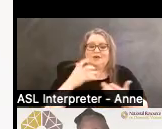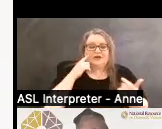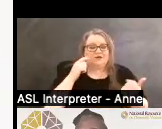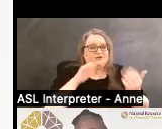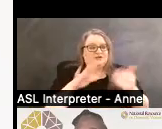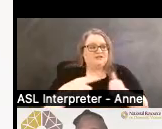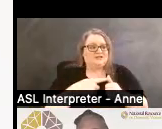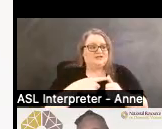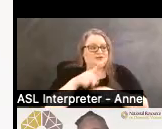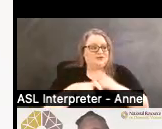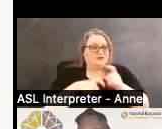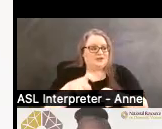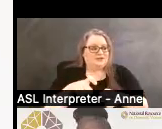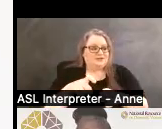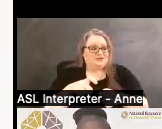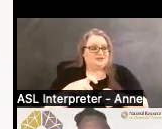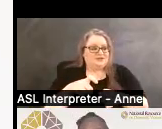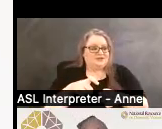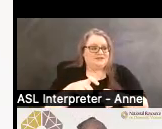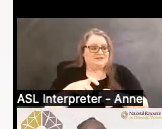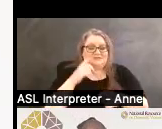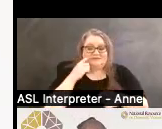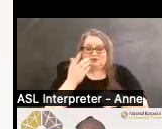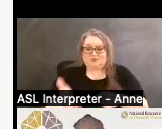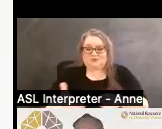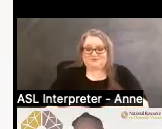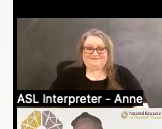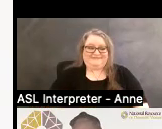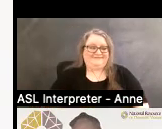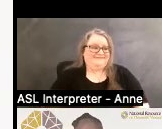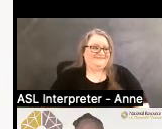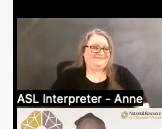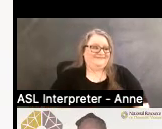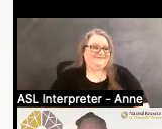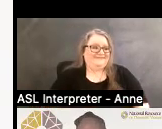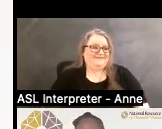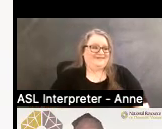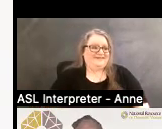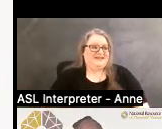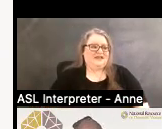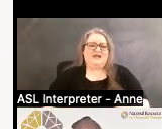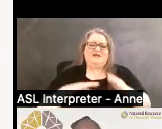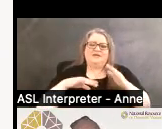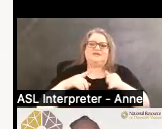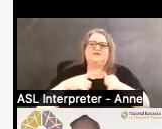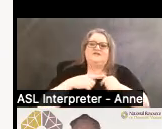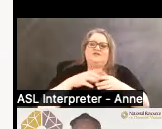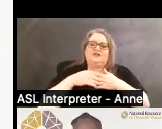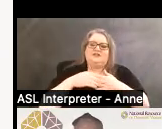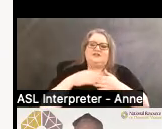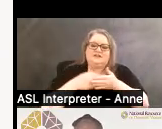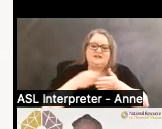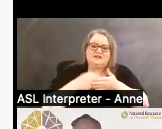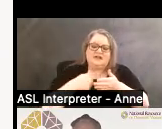first question to you. Based on the first flex funding that we did, I